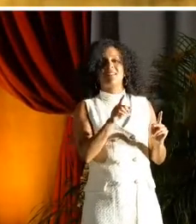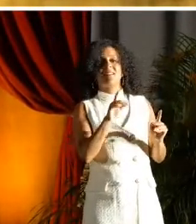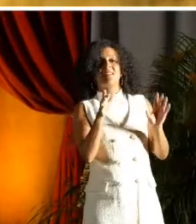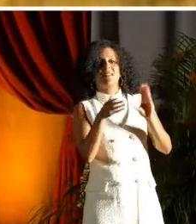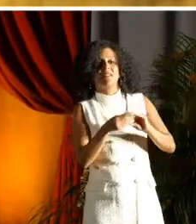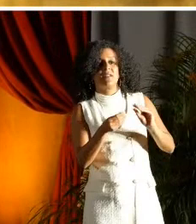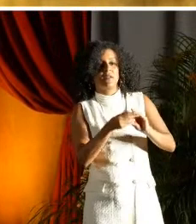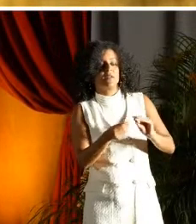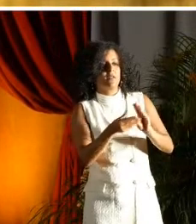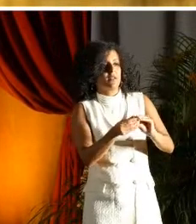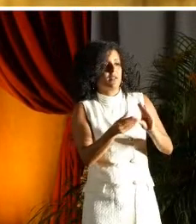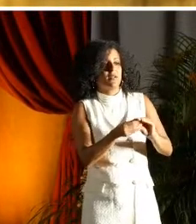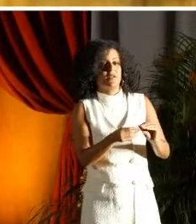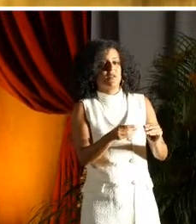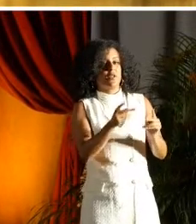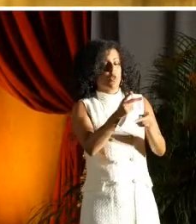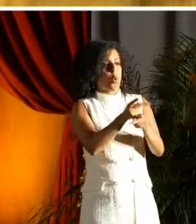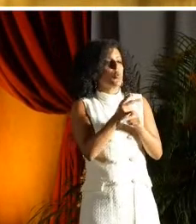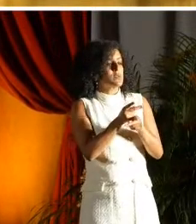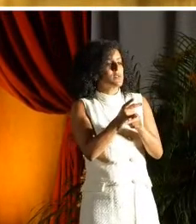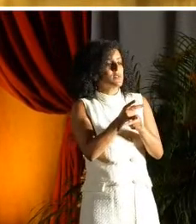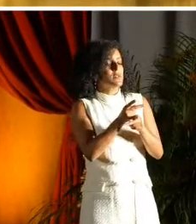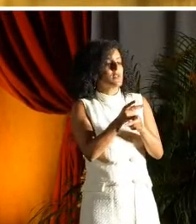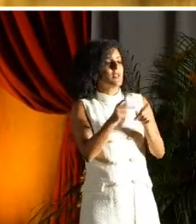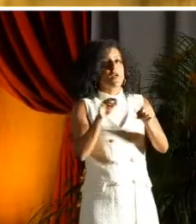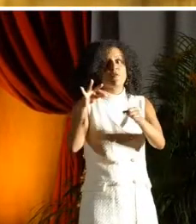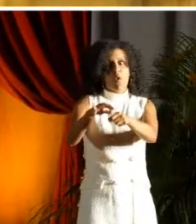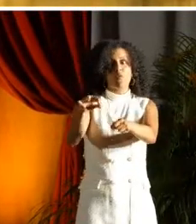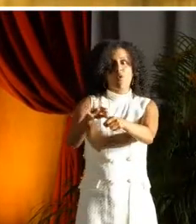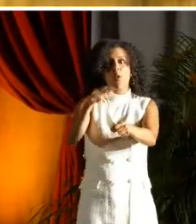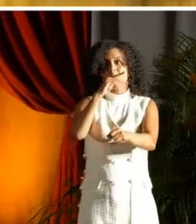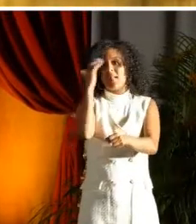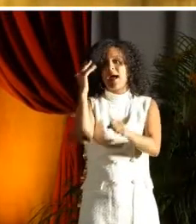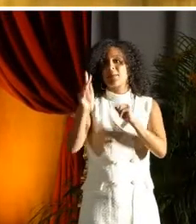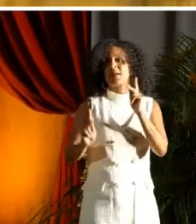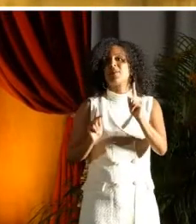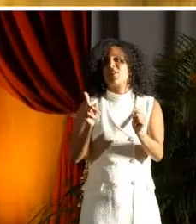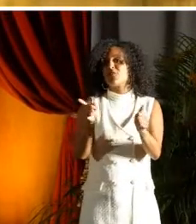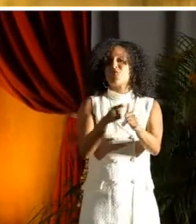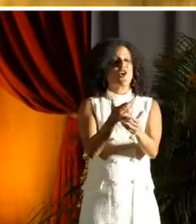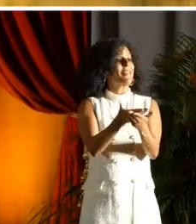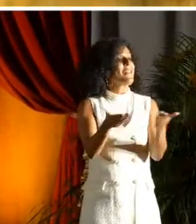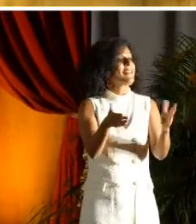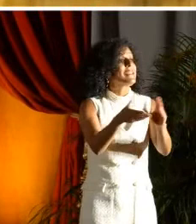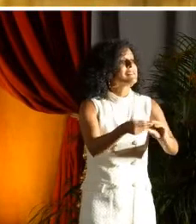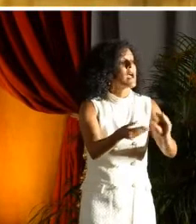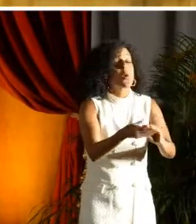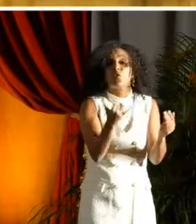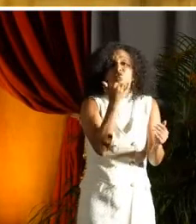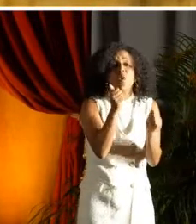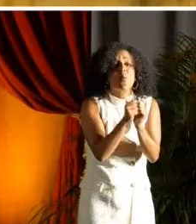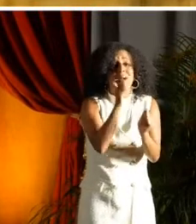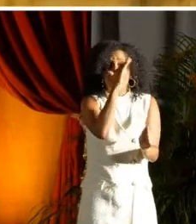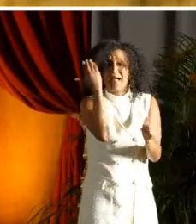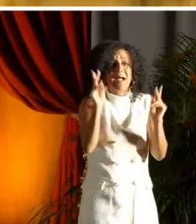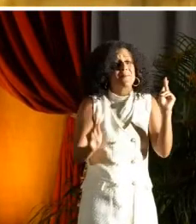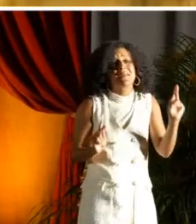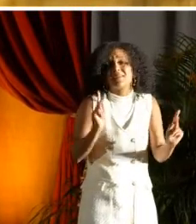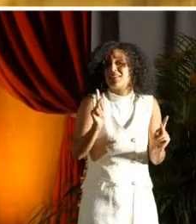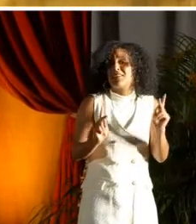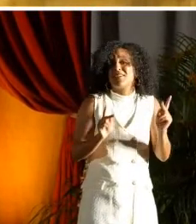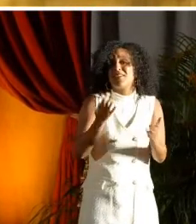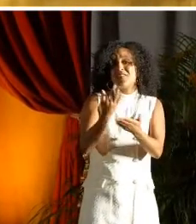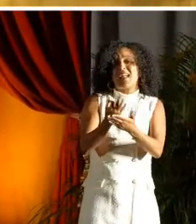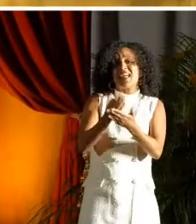banks are less likely to give loans to black people, people say, the first thing they say is, oh, what's wrong with black people? Let's give them